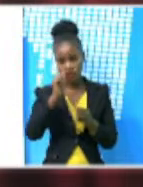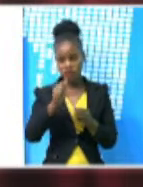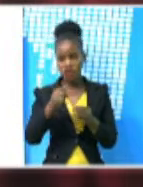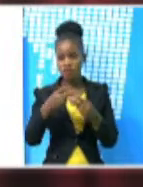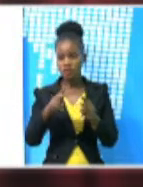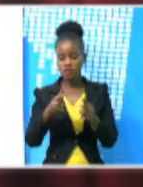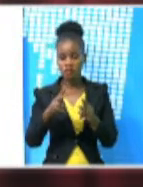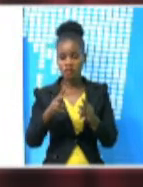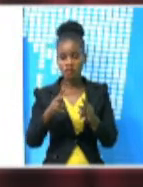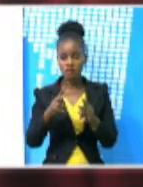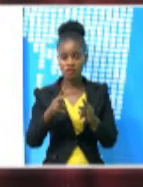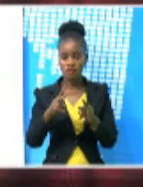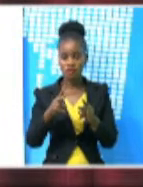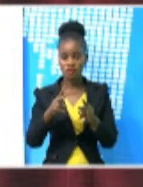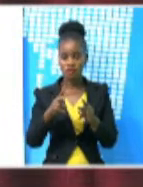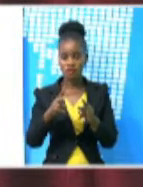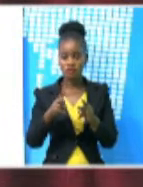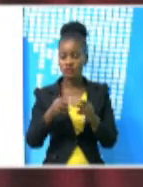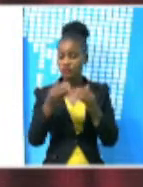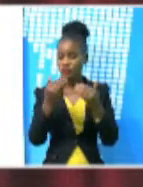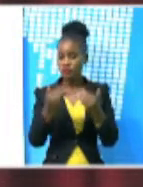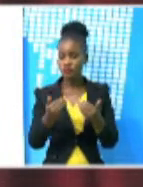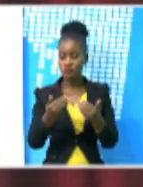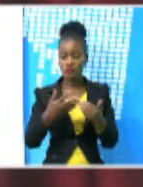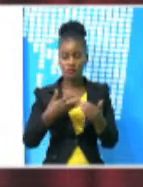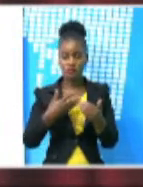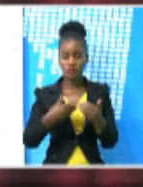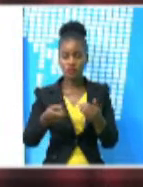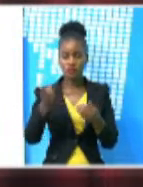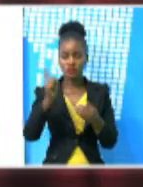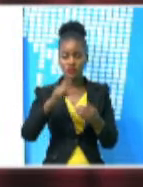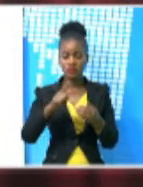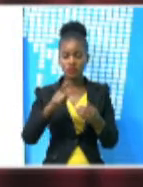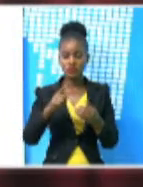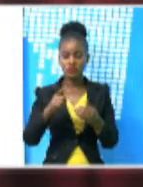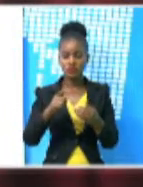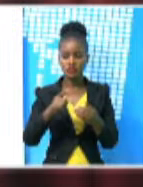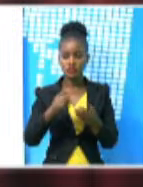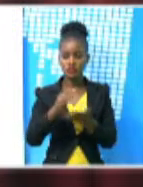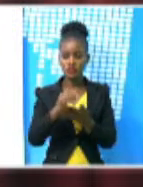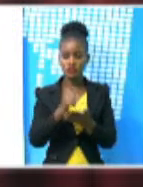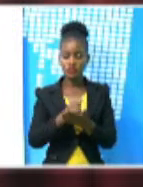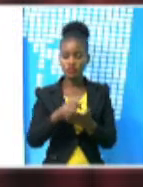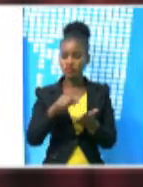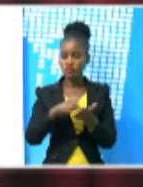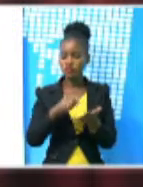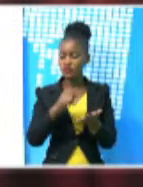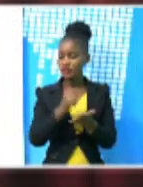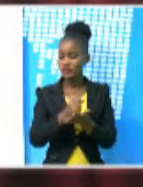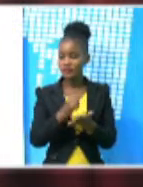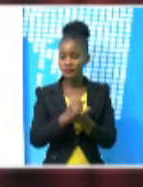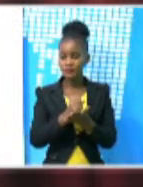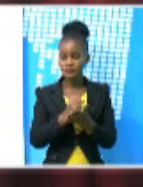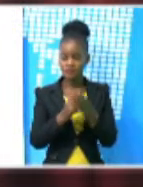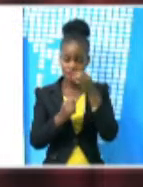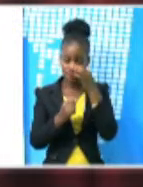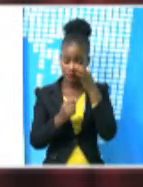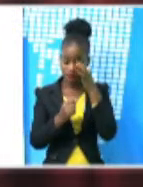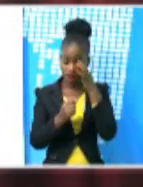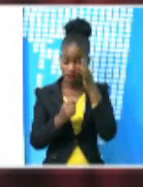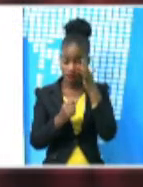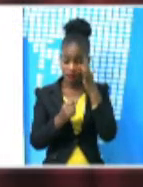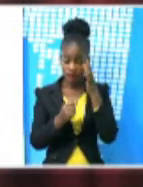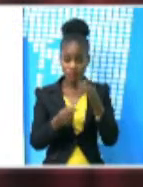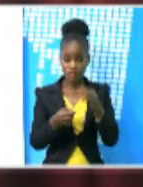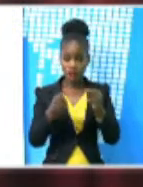but now we have a stumbling block called the governors of central banks. they